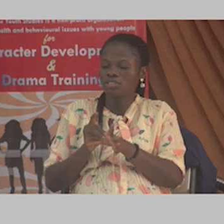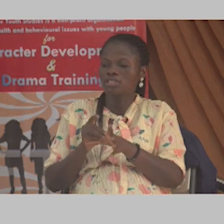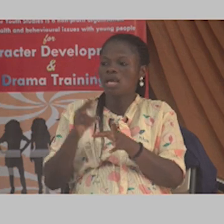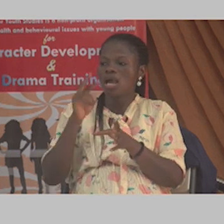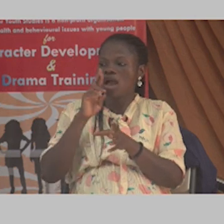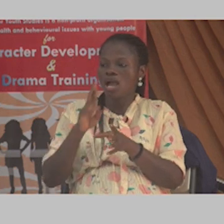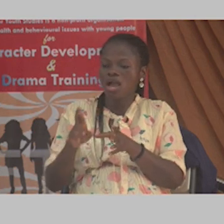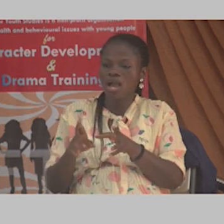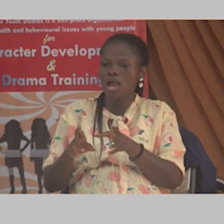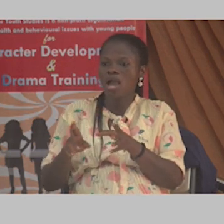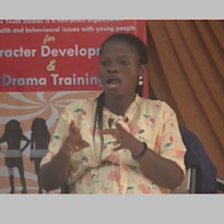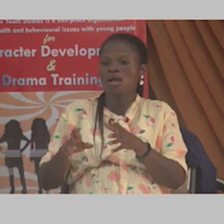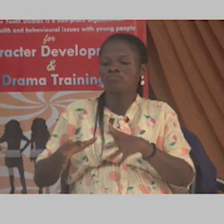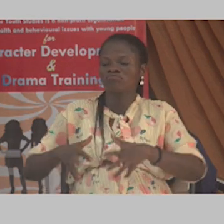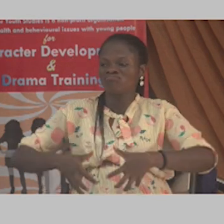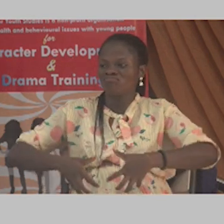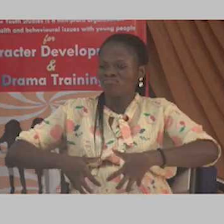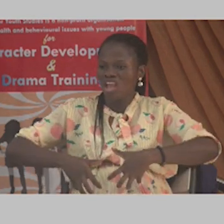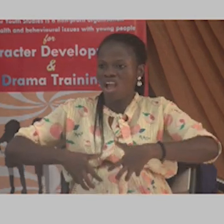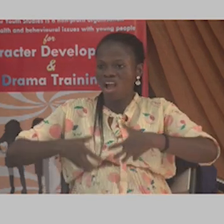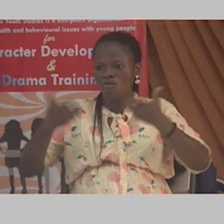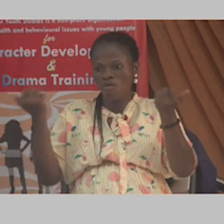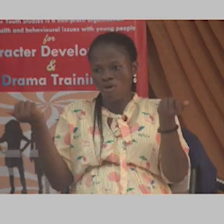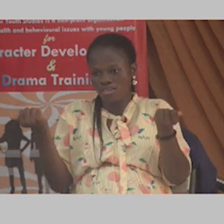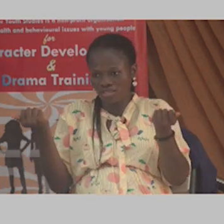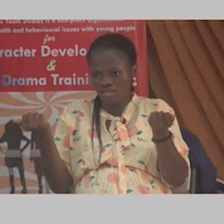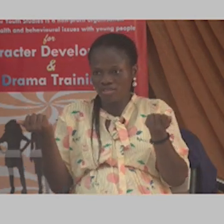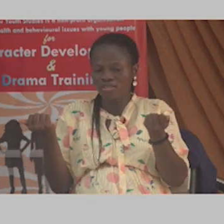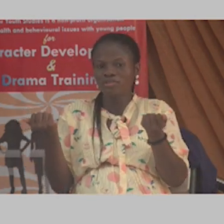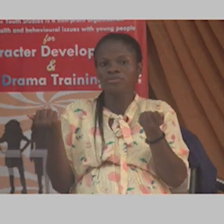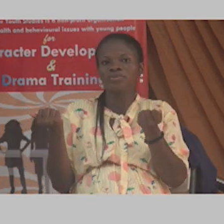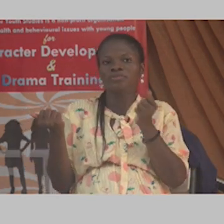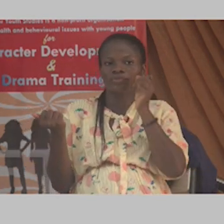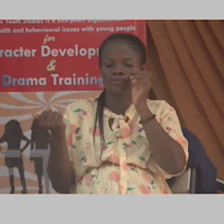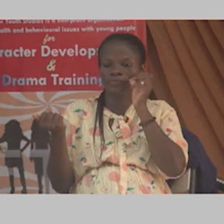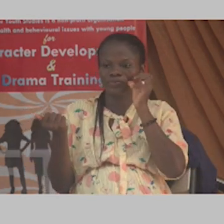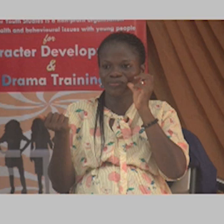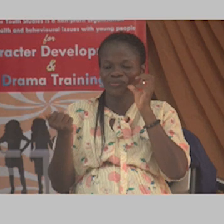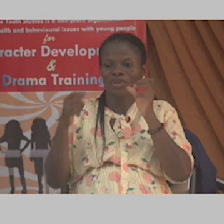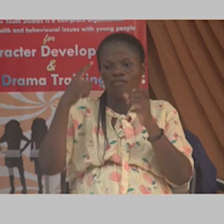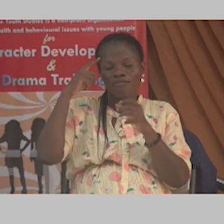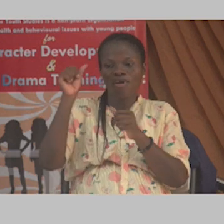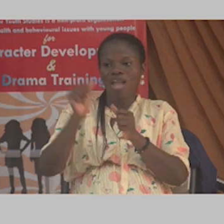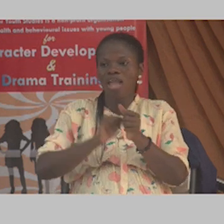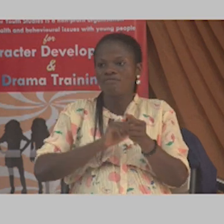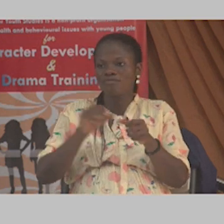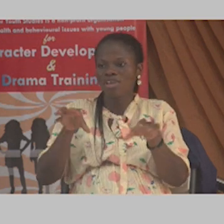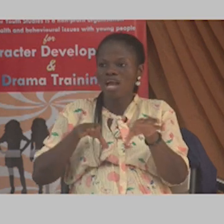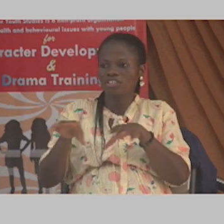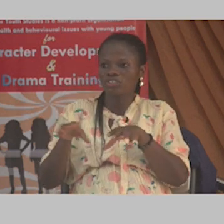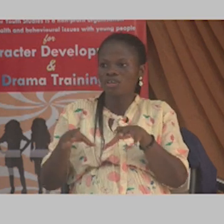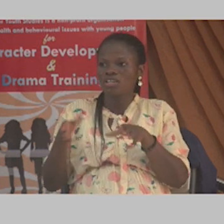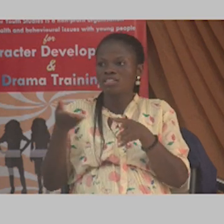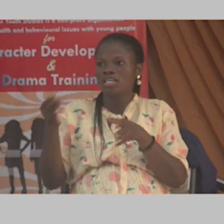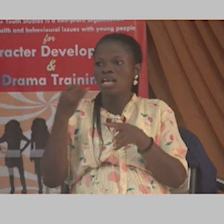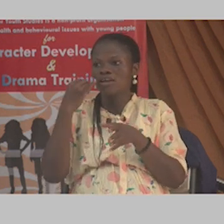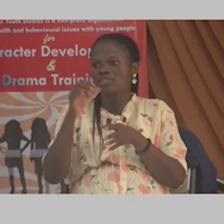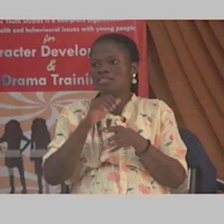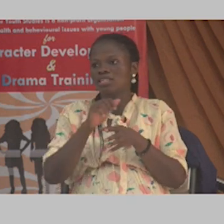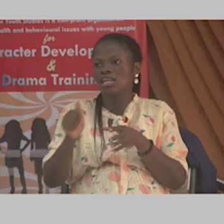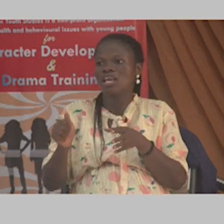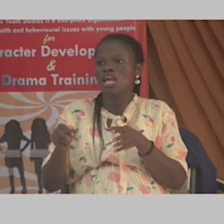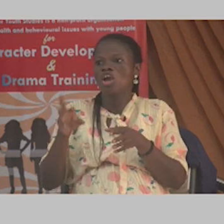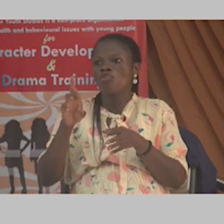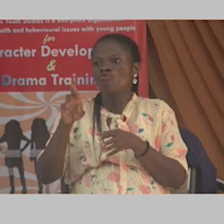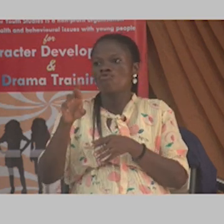aggressive. And then when I hear such statement, I ask, for every action, there is a reaction.